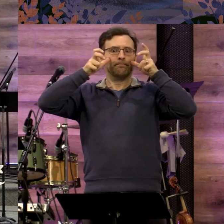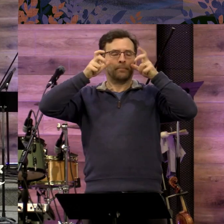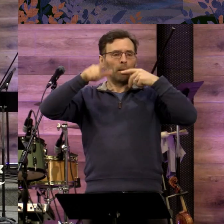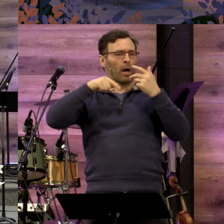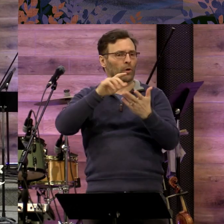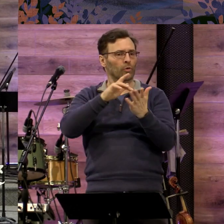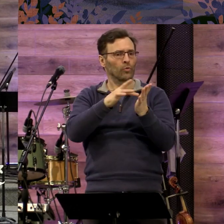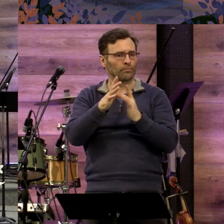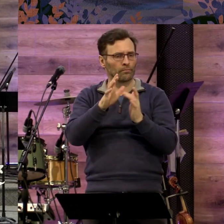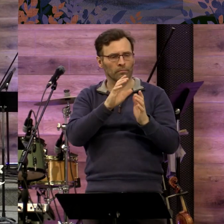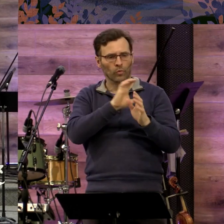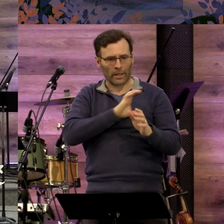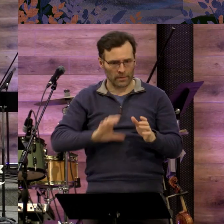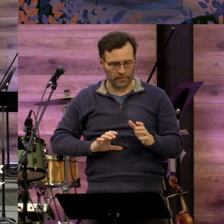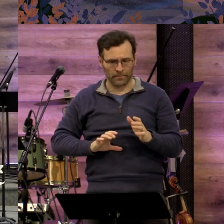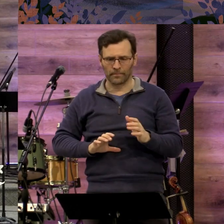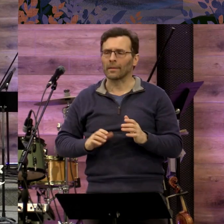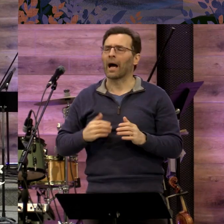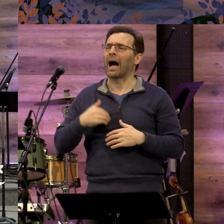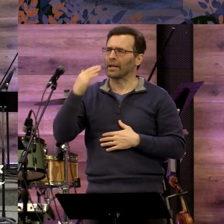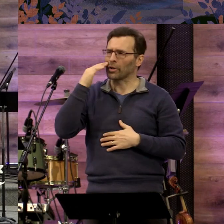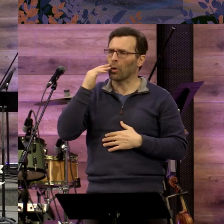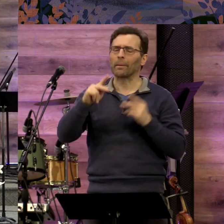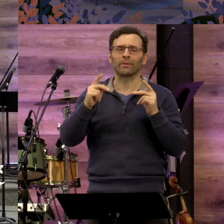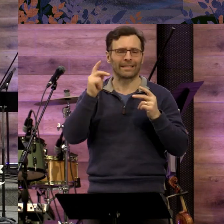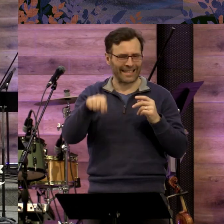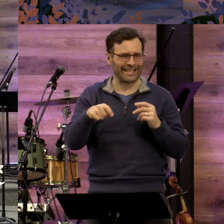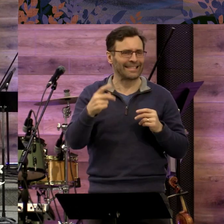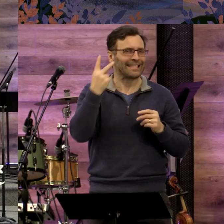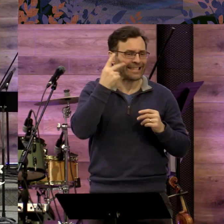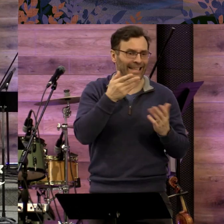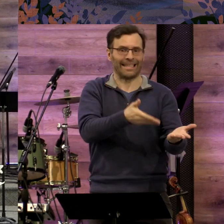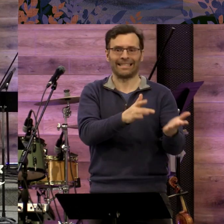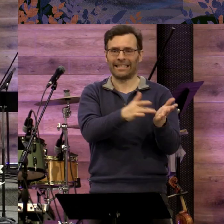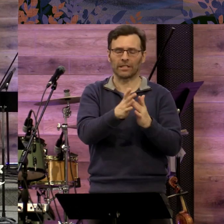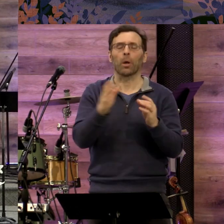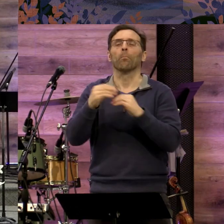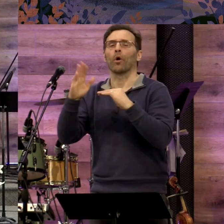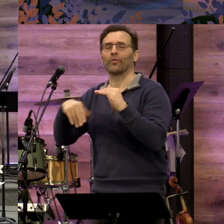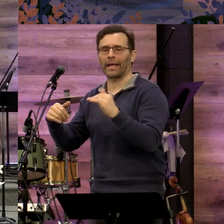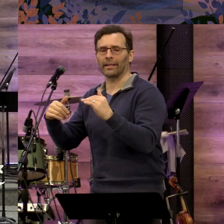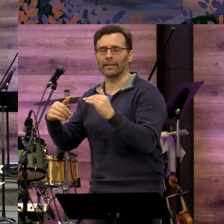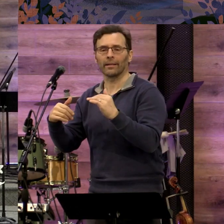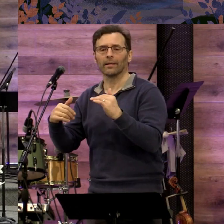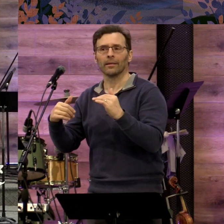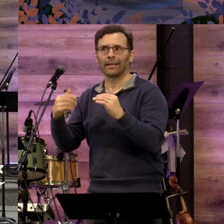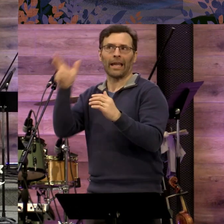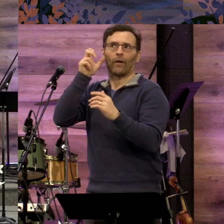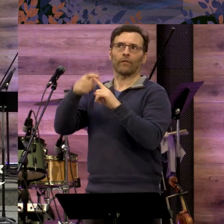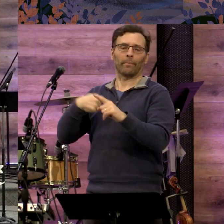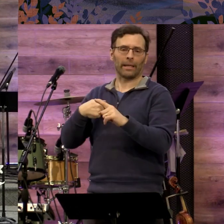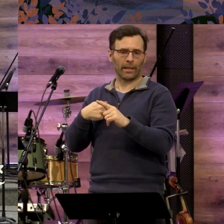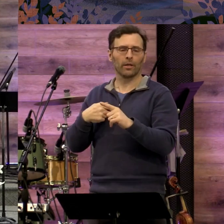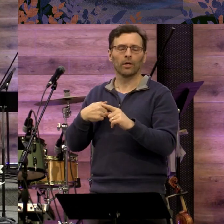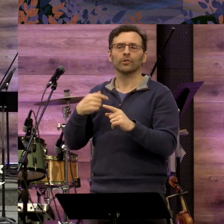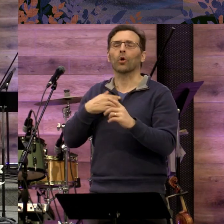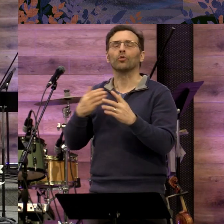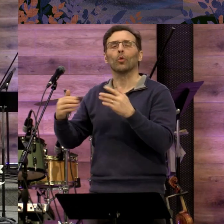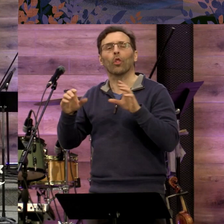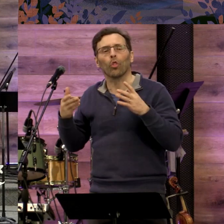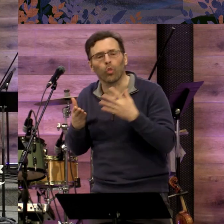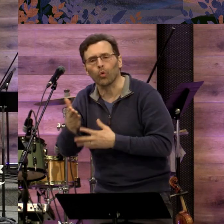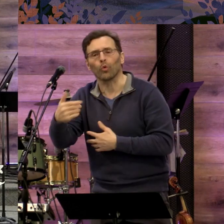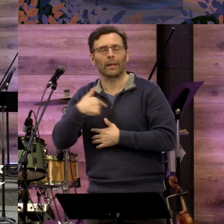Lord, I know that people need to see him more than they need to hear from me. And so would you do that through me or in spite of me? Help us to